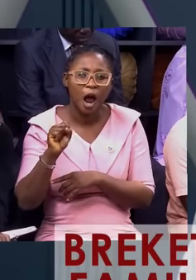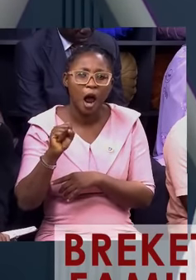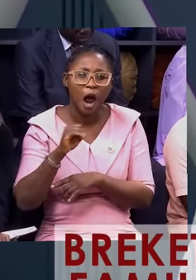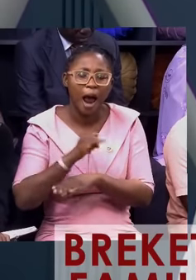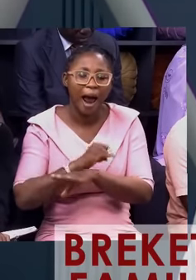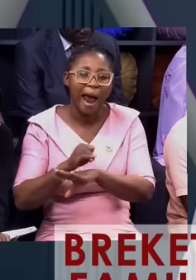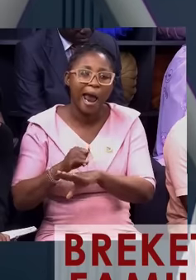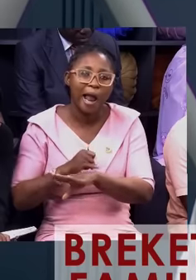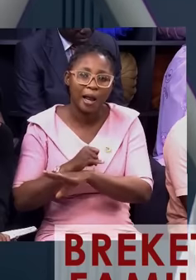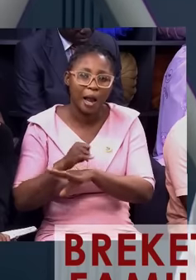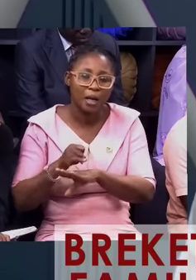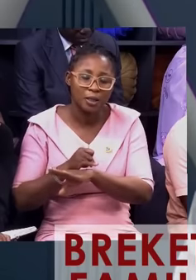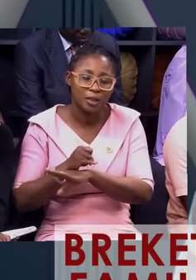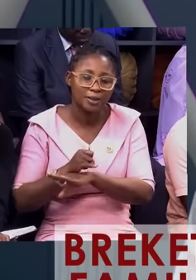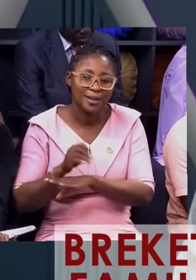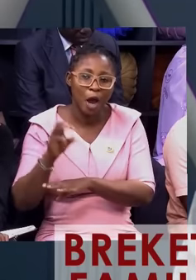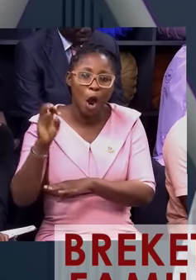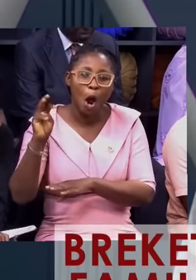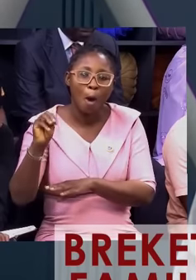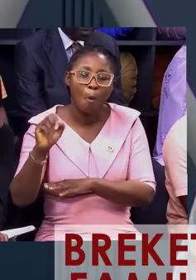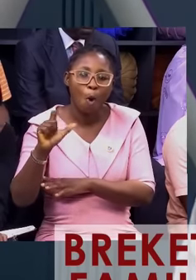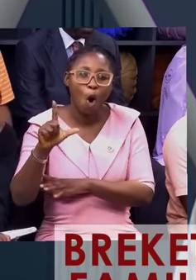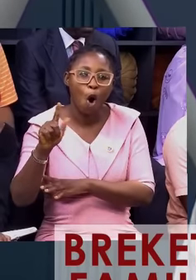yes they do Malta